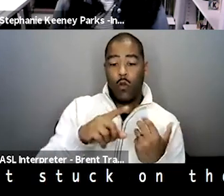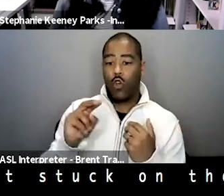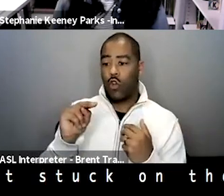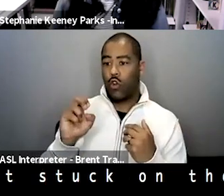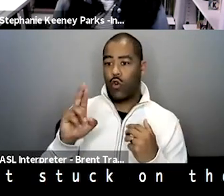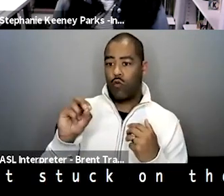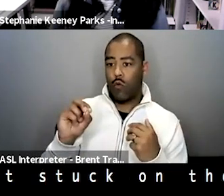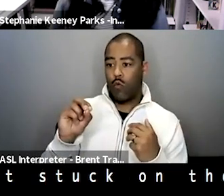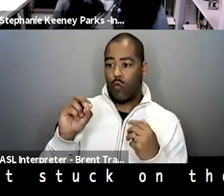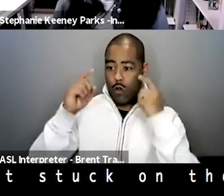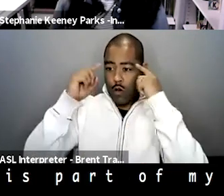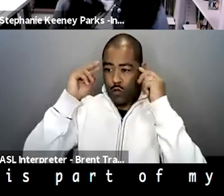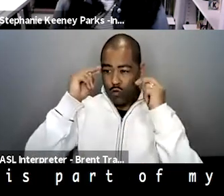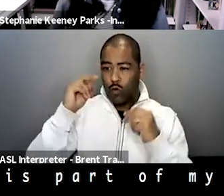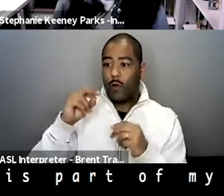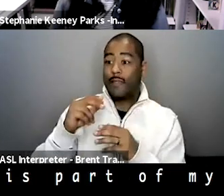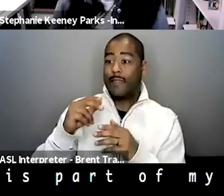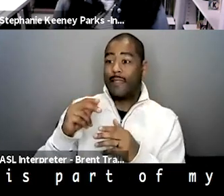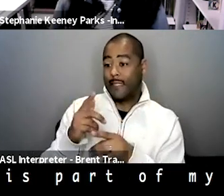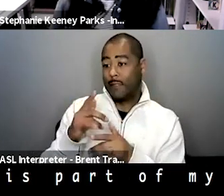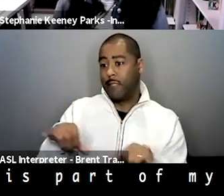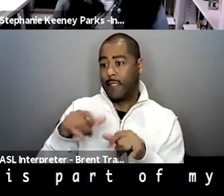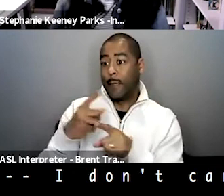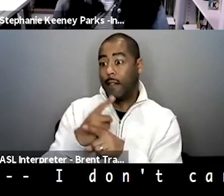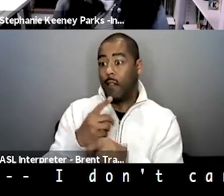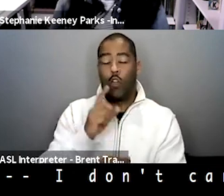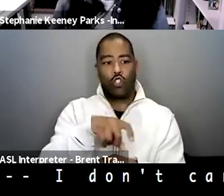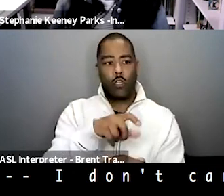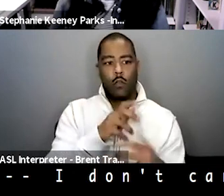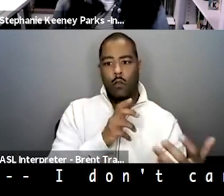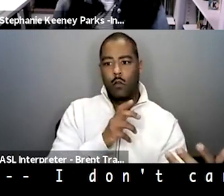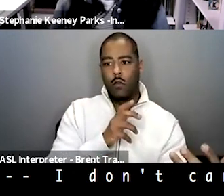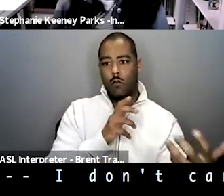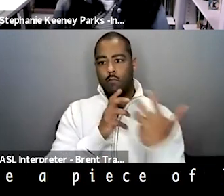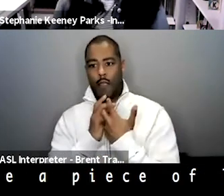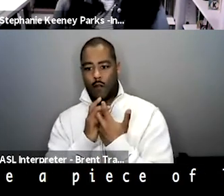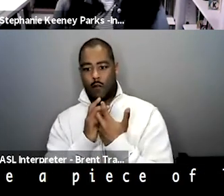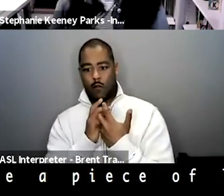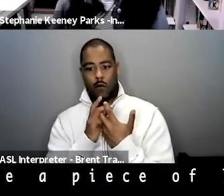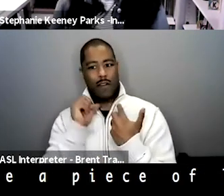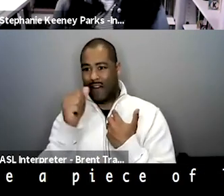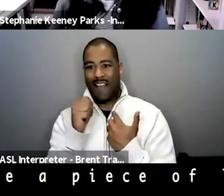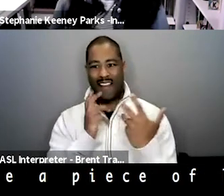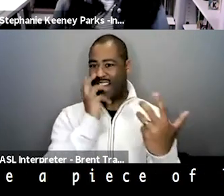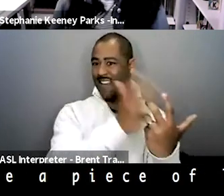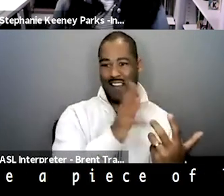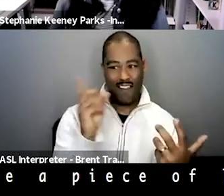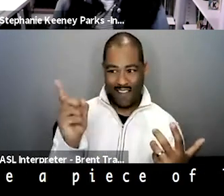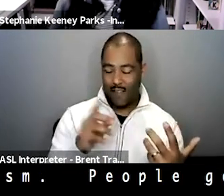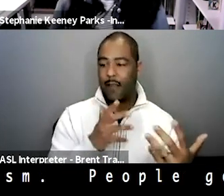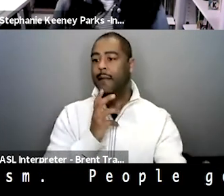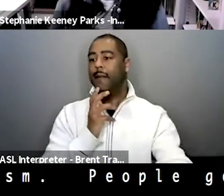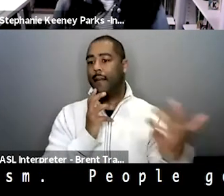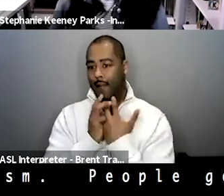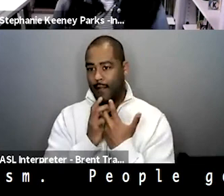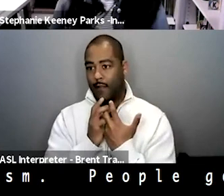that's why I think a lot of people get stuck on, the autistic, and this is a part of my identity. It's not, I don't carry it along with me like a